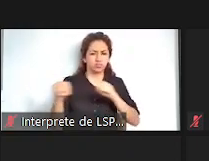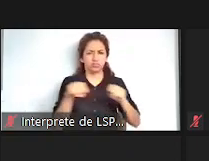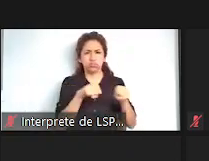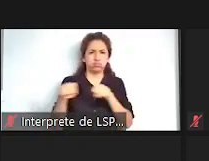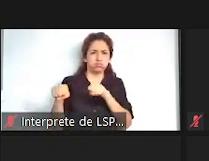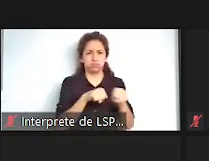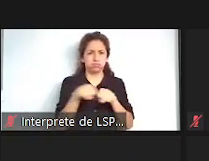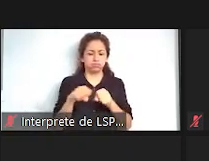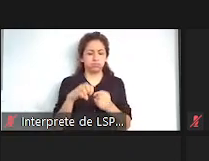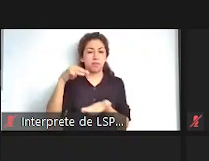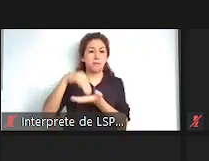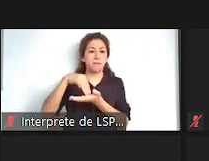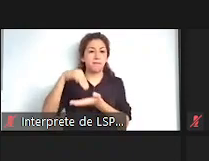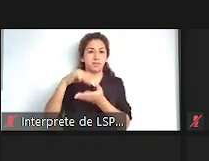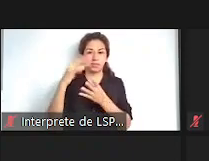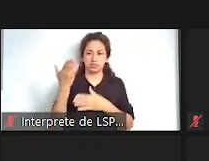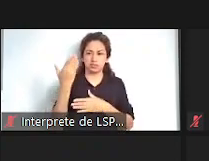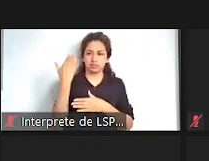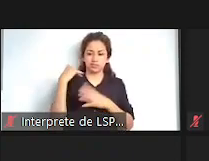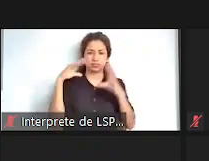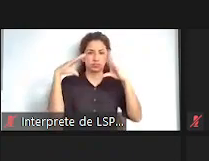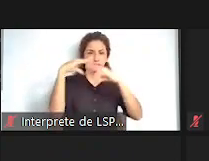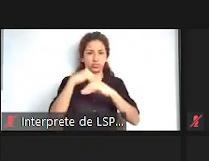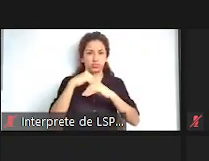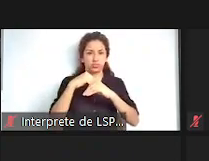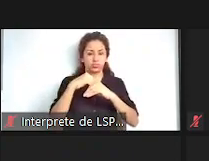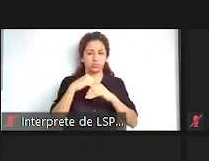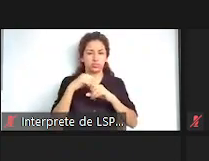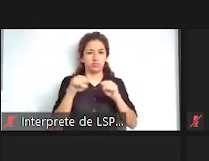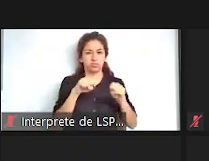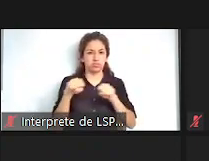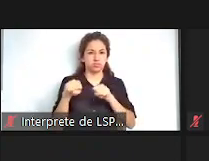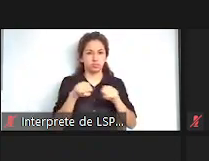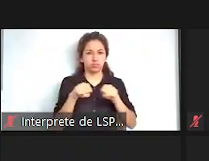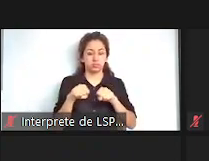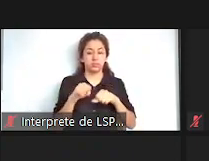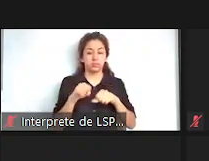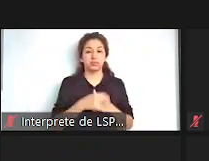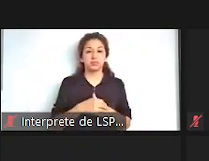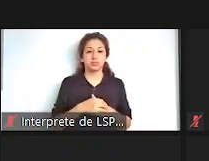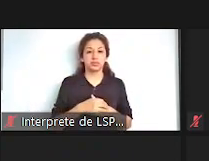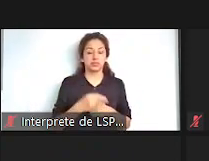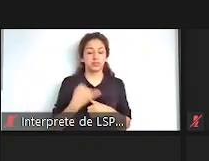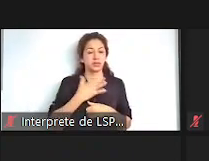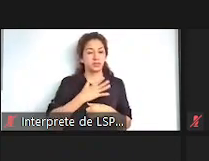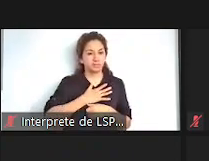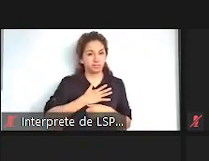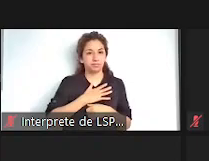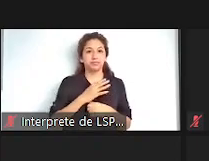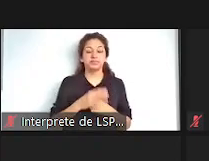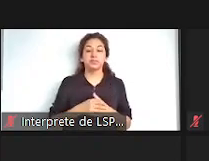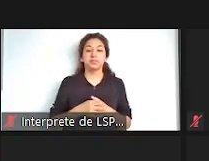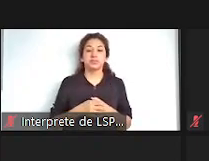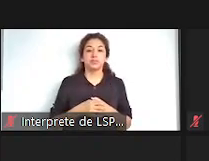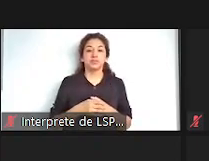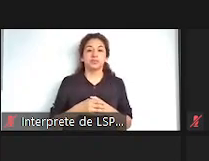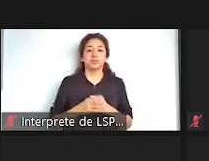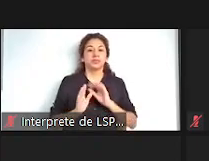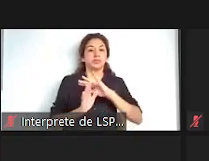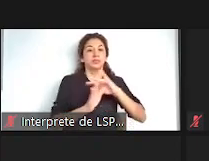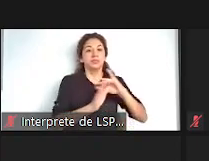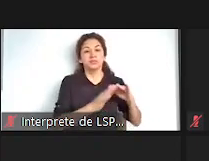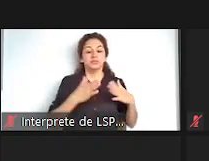affected and families of the dead of the a very strong